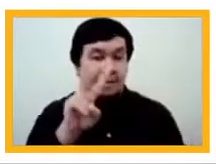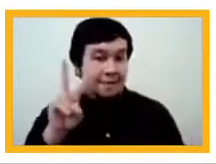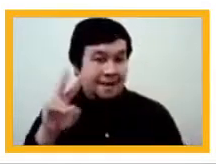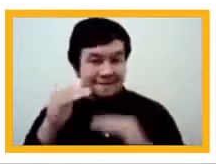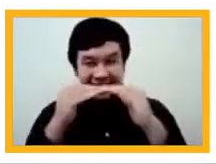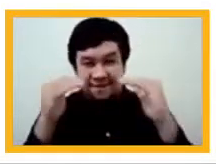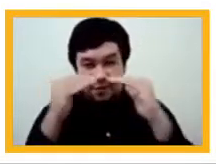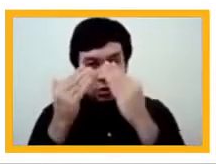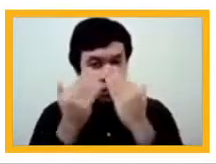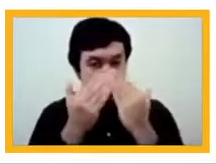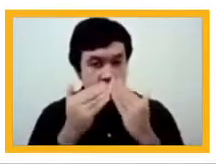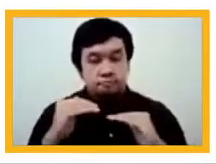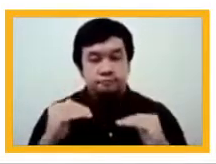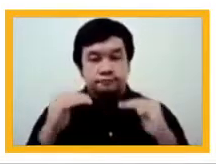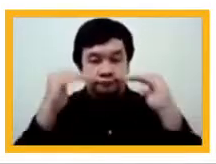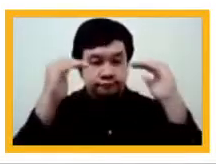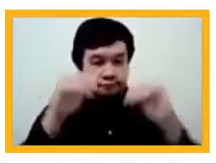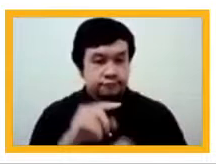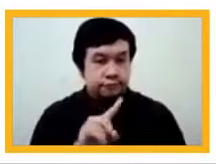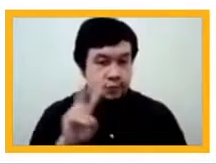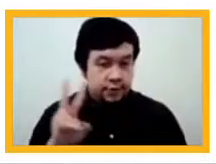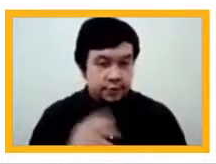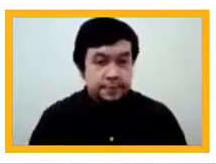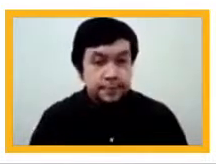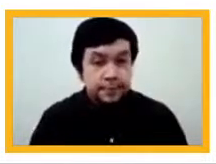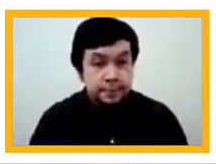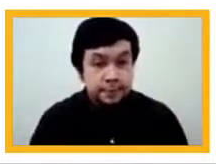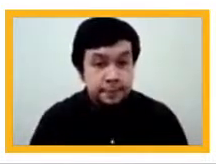Currently, we have